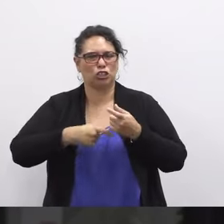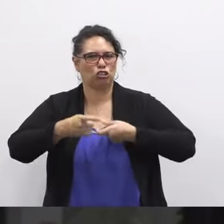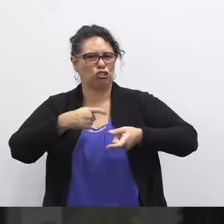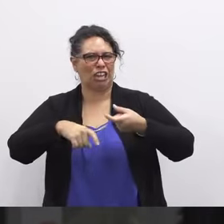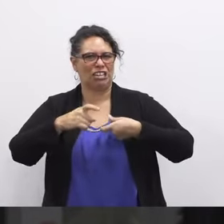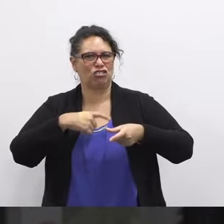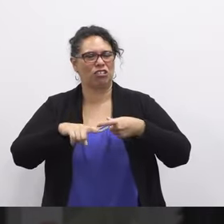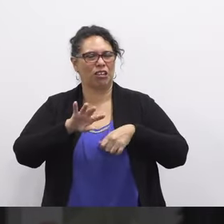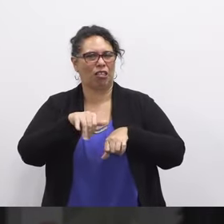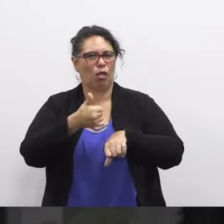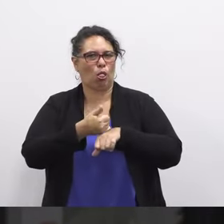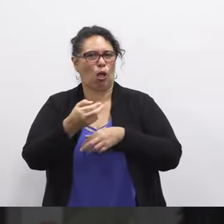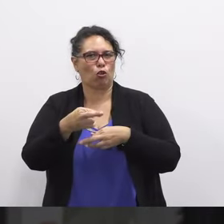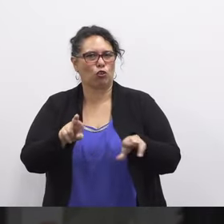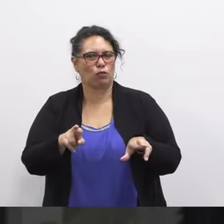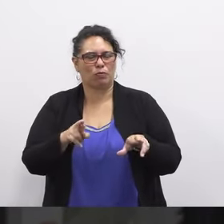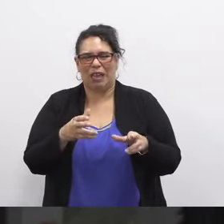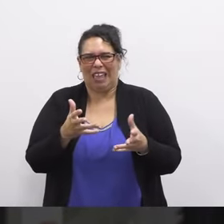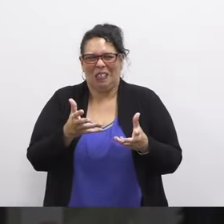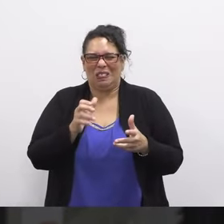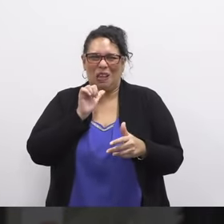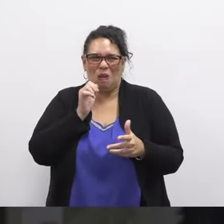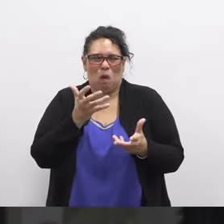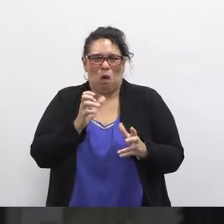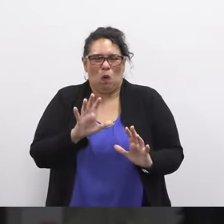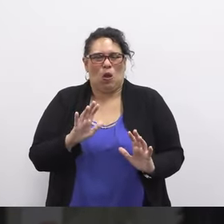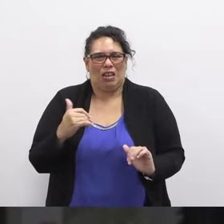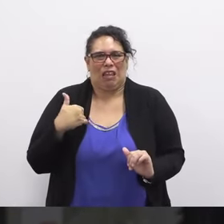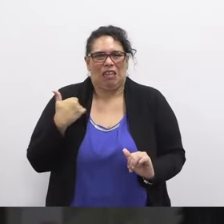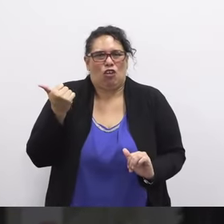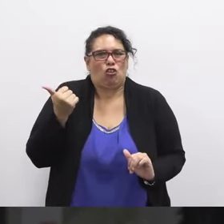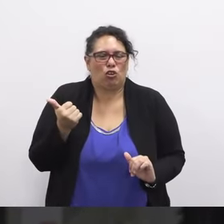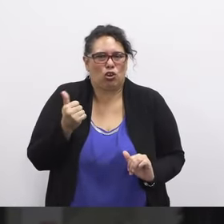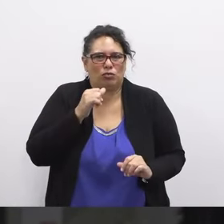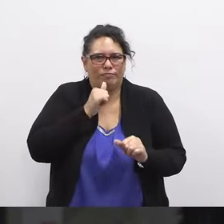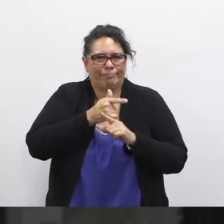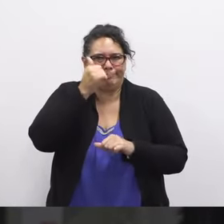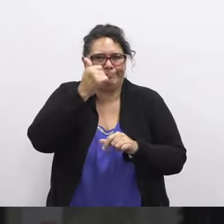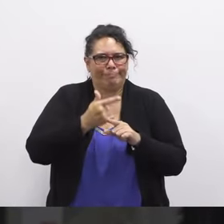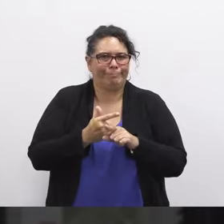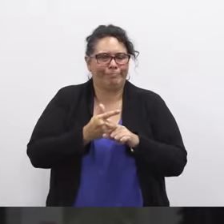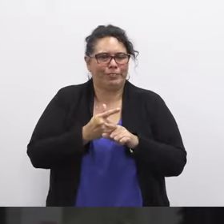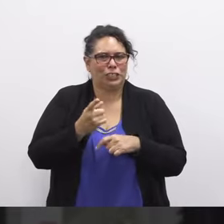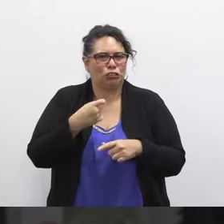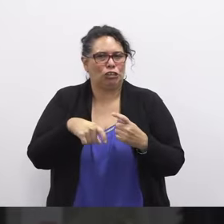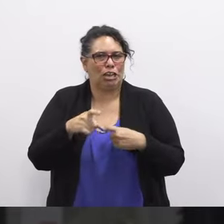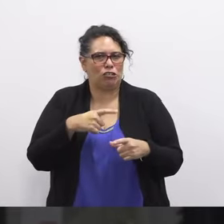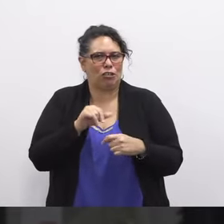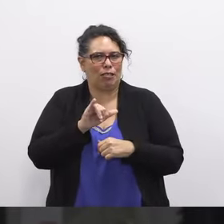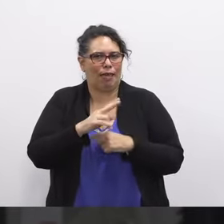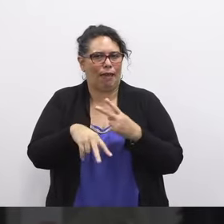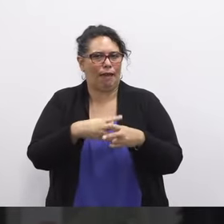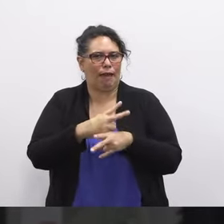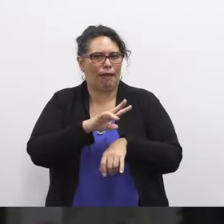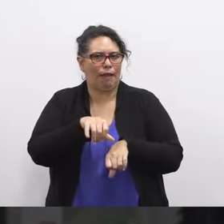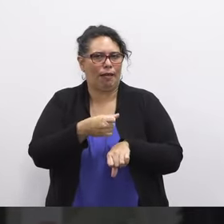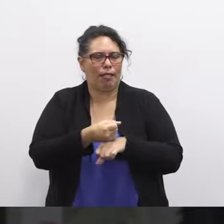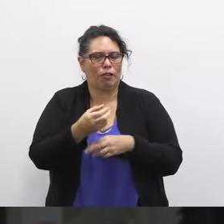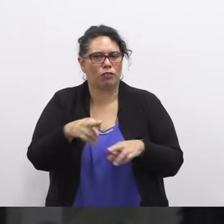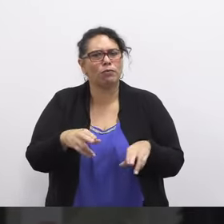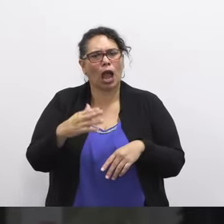sibling would have to do the same thing in the future if they went to Wilson High School. I also read about how these locker rooms would have more individual changing